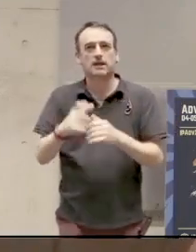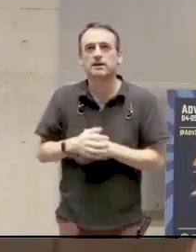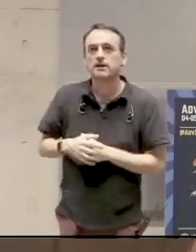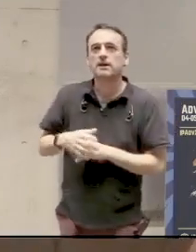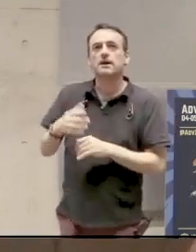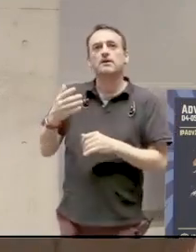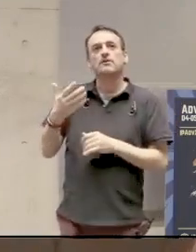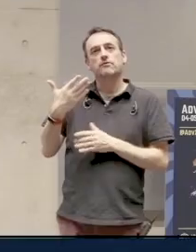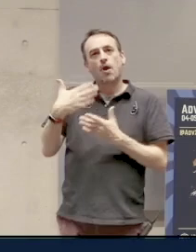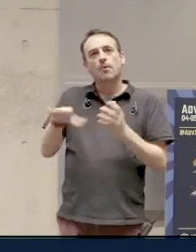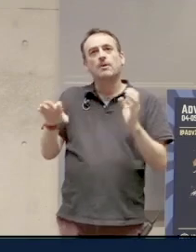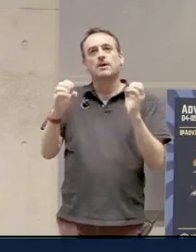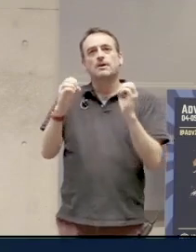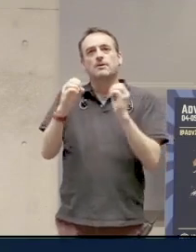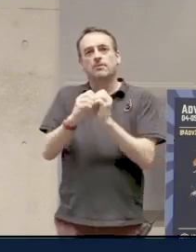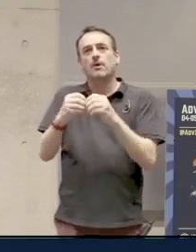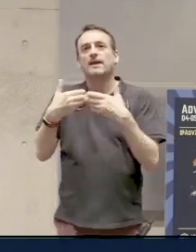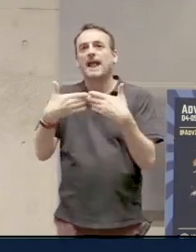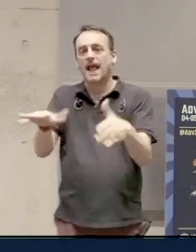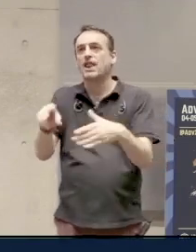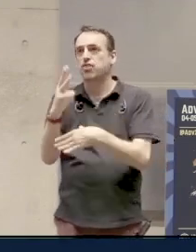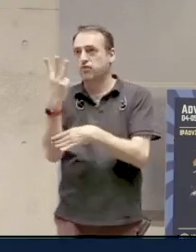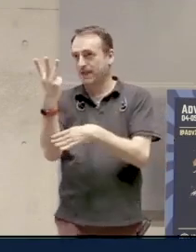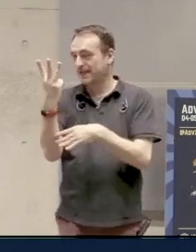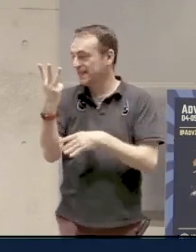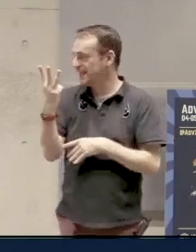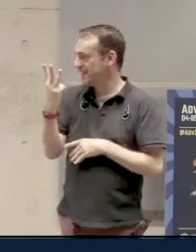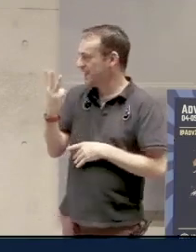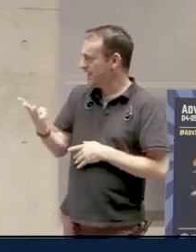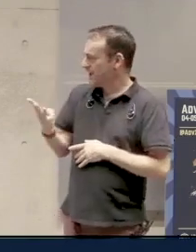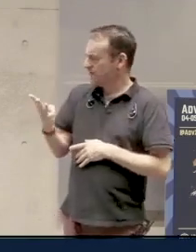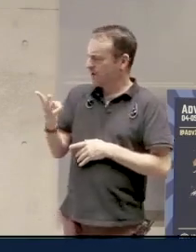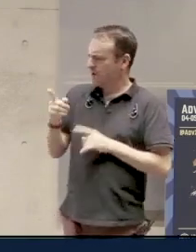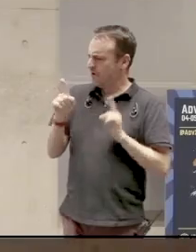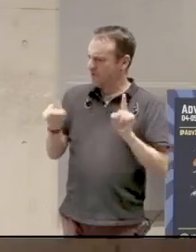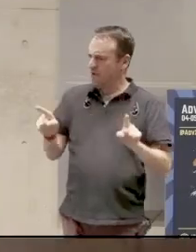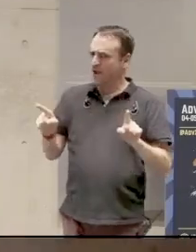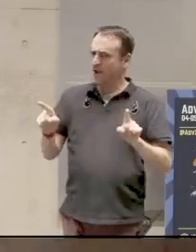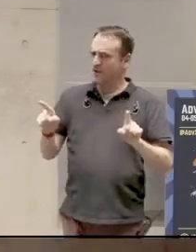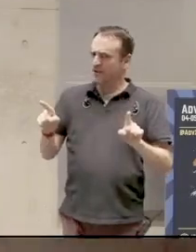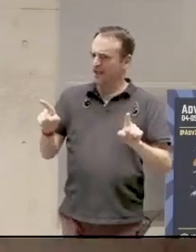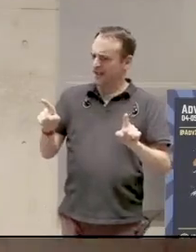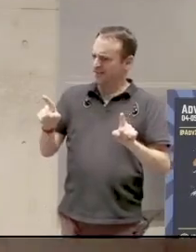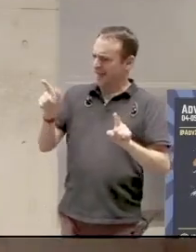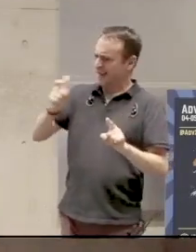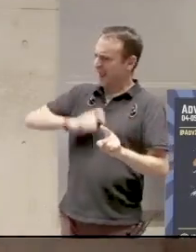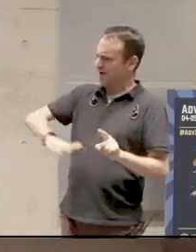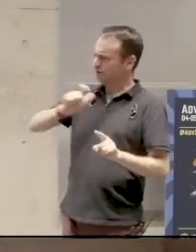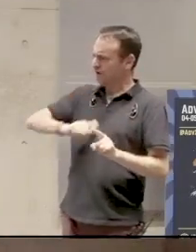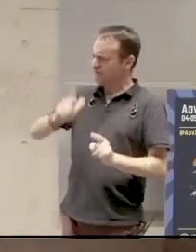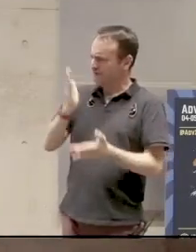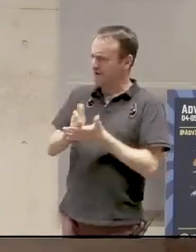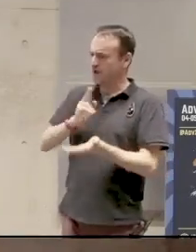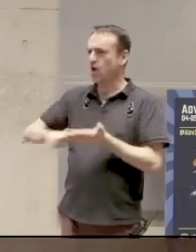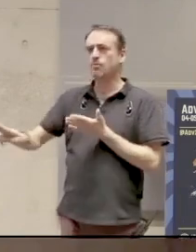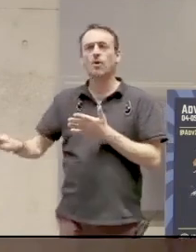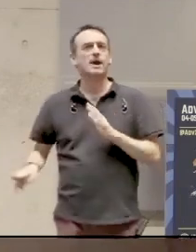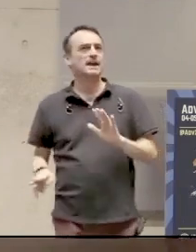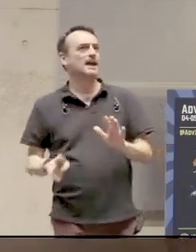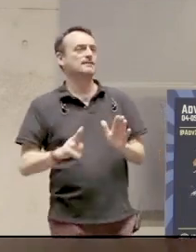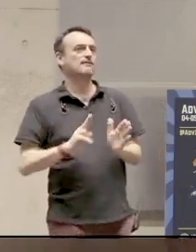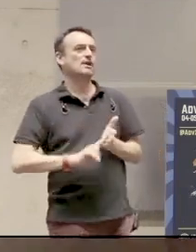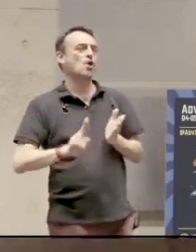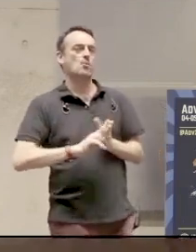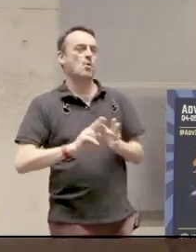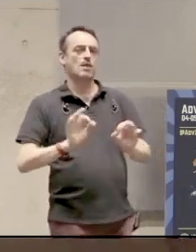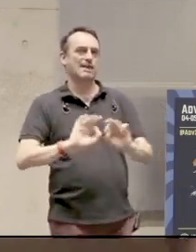that character has been, I would say, extremely normal. Yep. Totally normal, nothing to see here. Great,